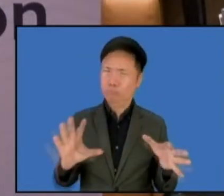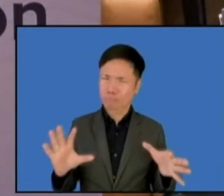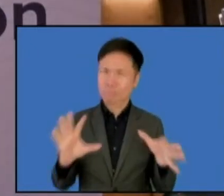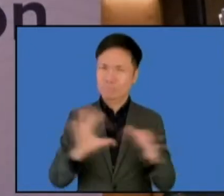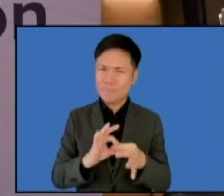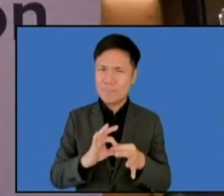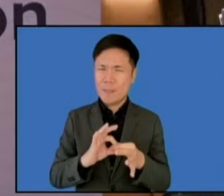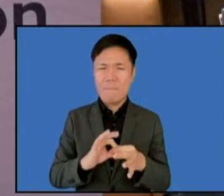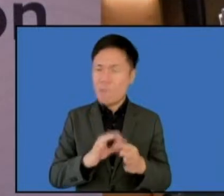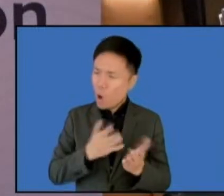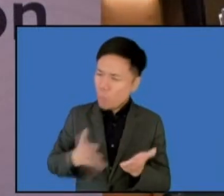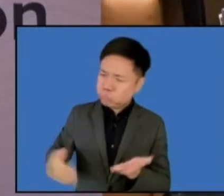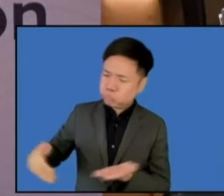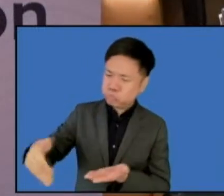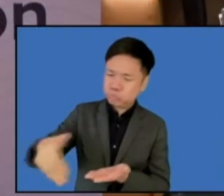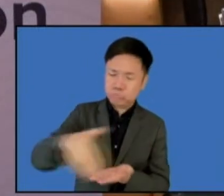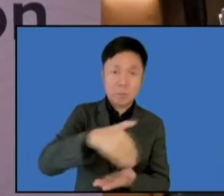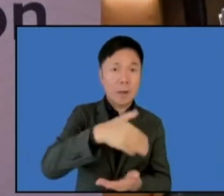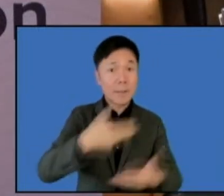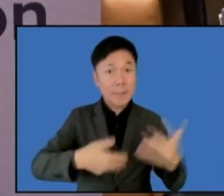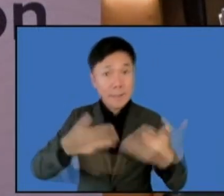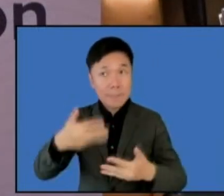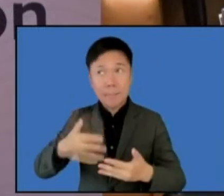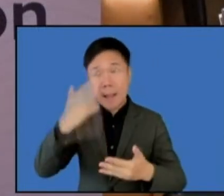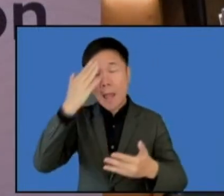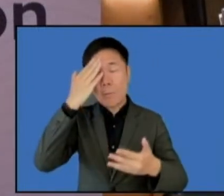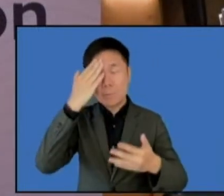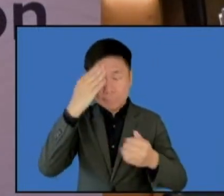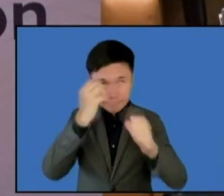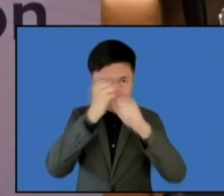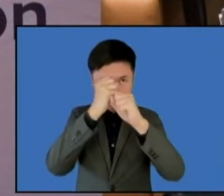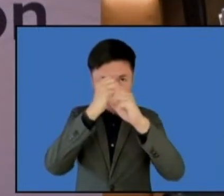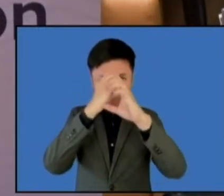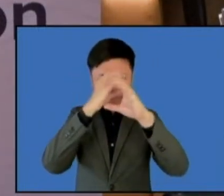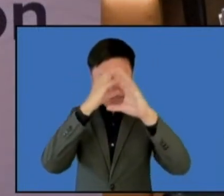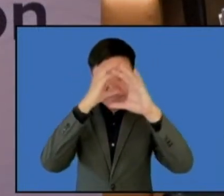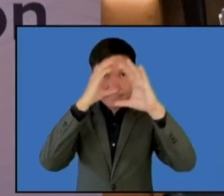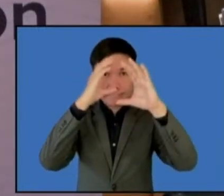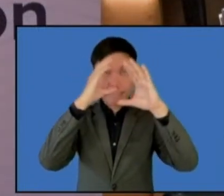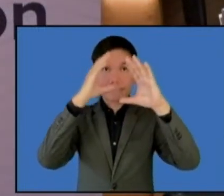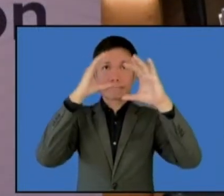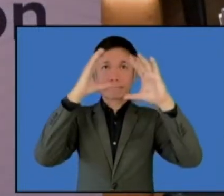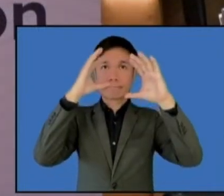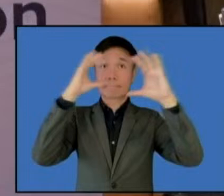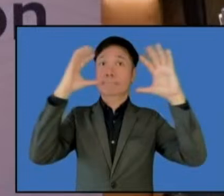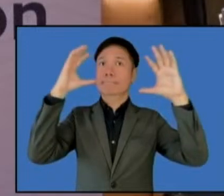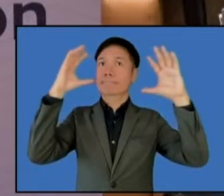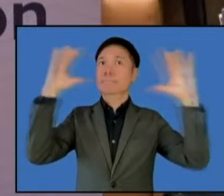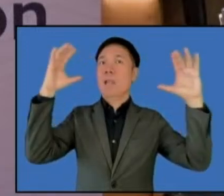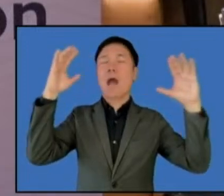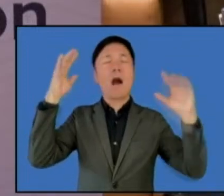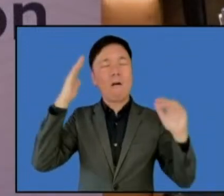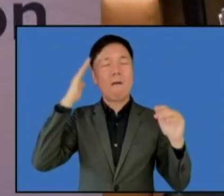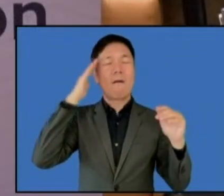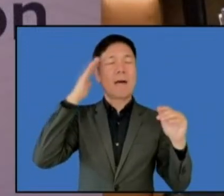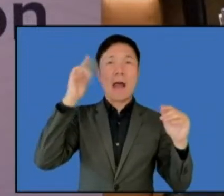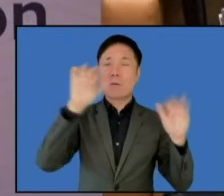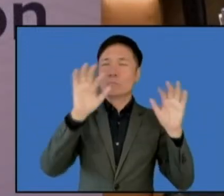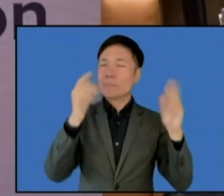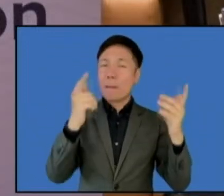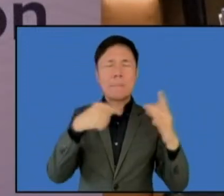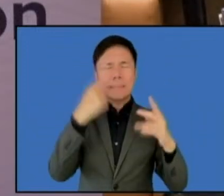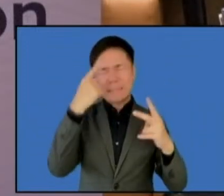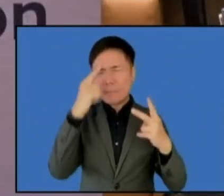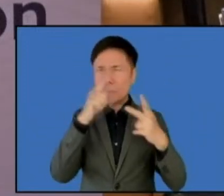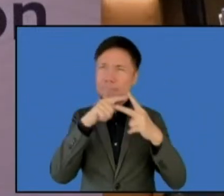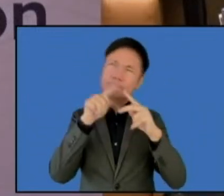data sources, which are really more big picture, but also drill down to other data sources for very